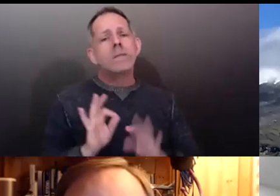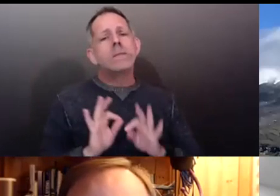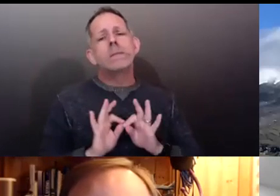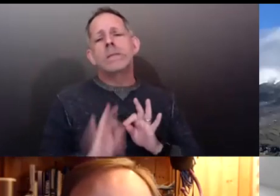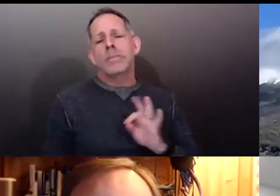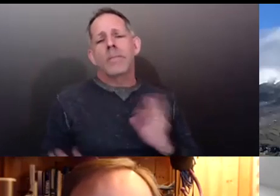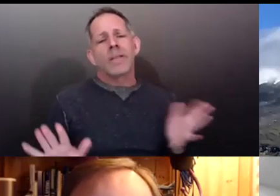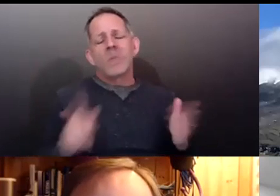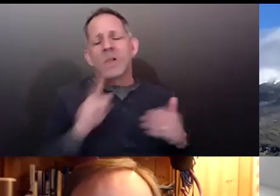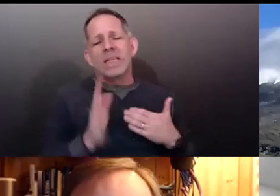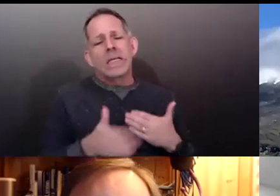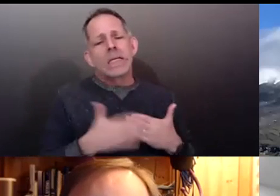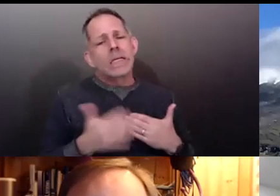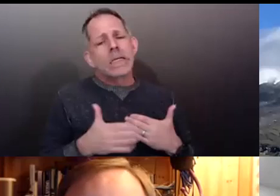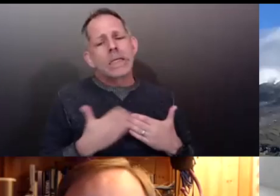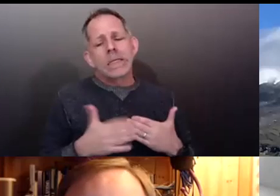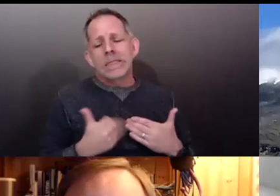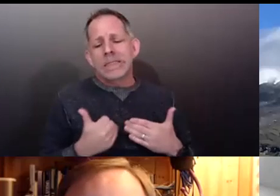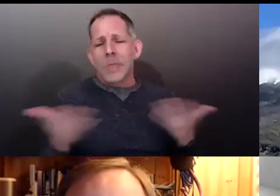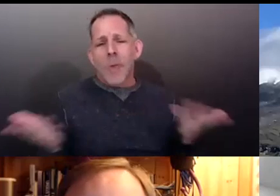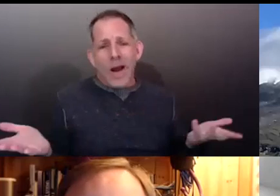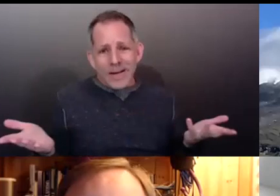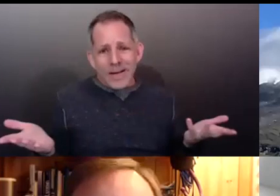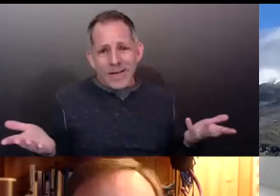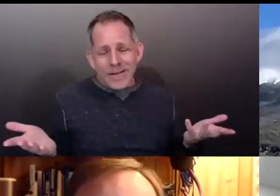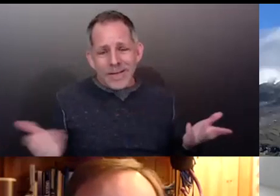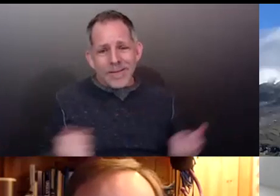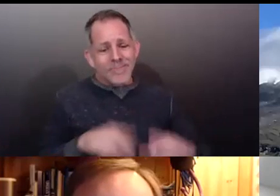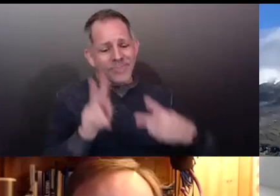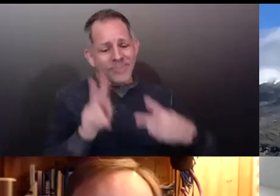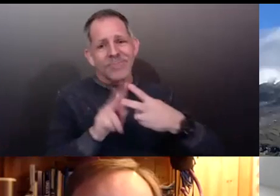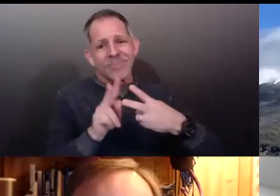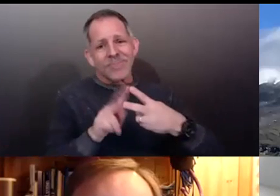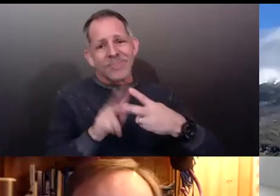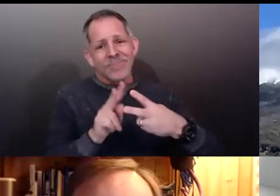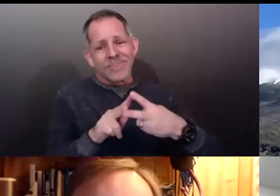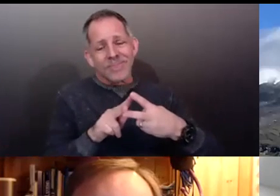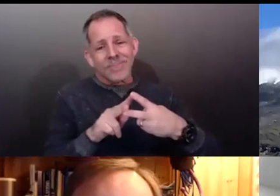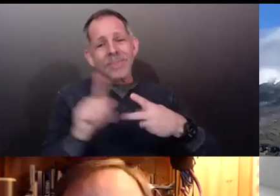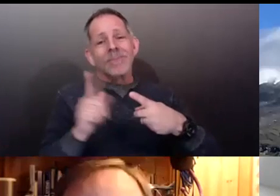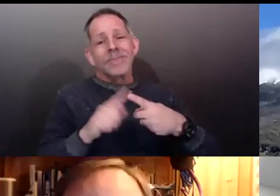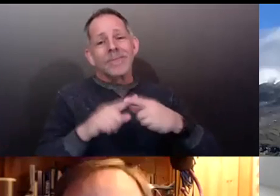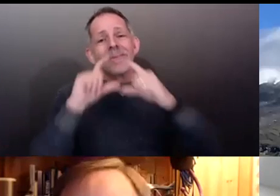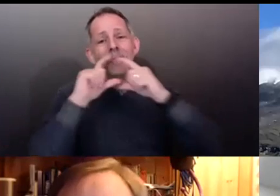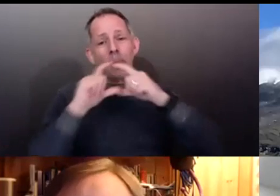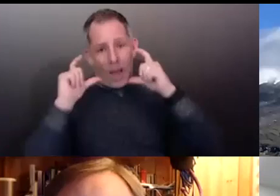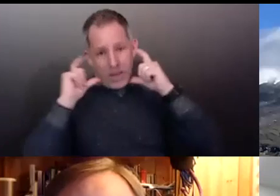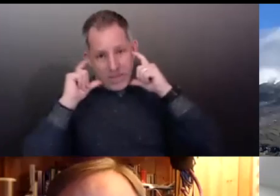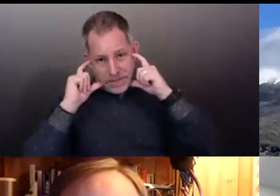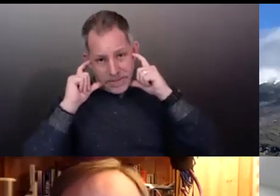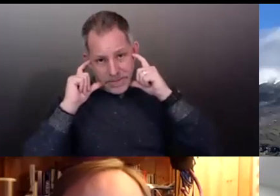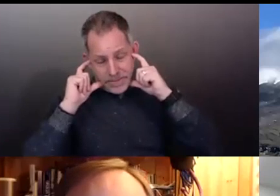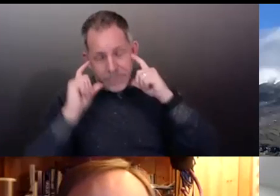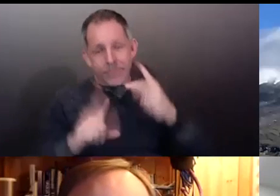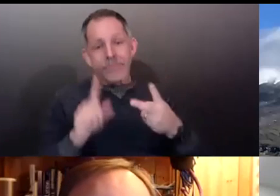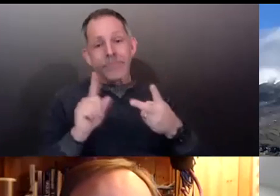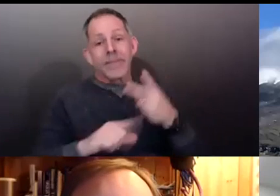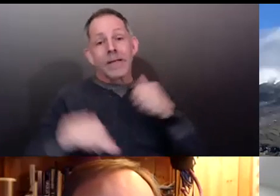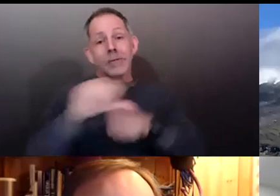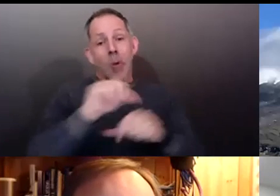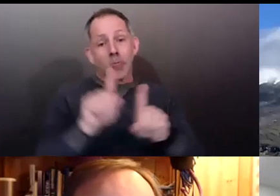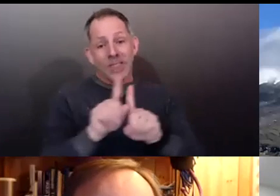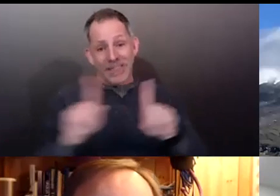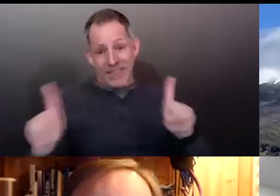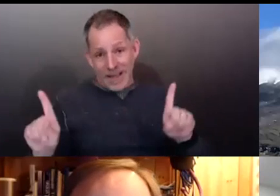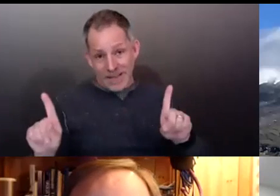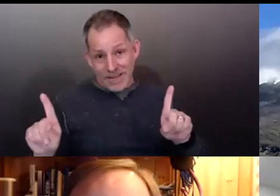mask, staying away from congregations of people, social distancing, and